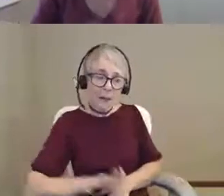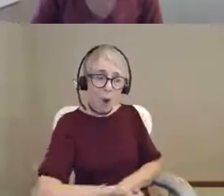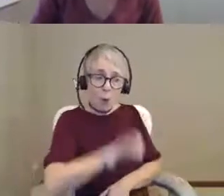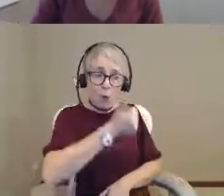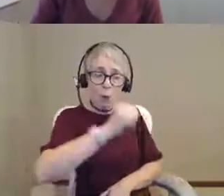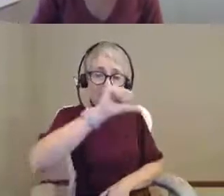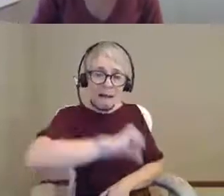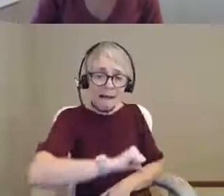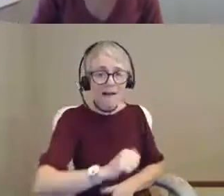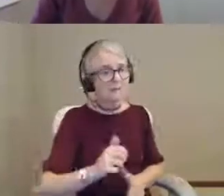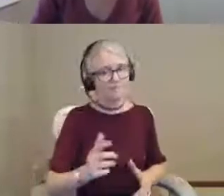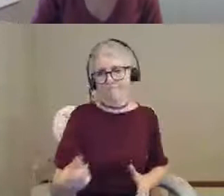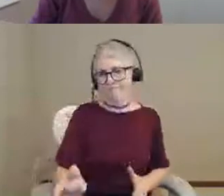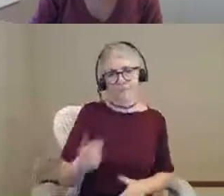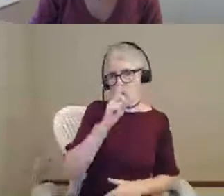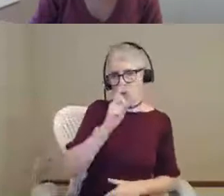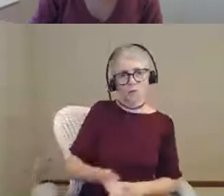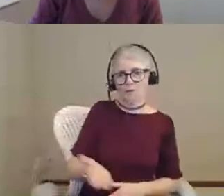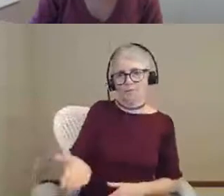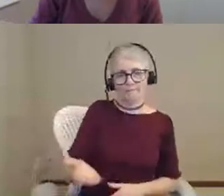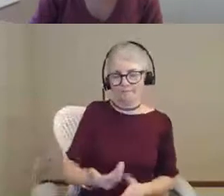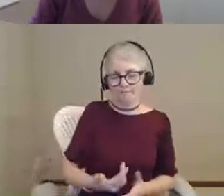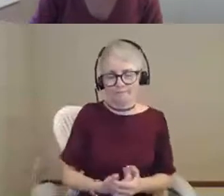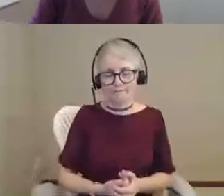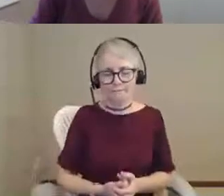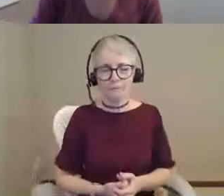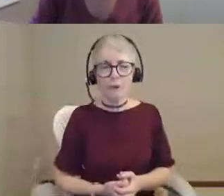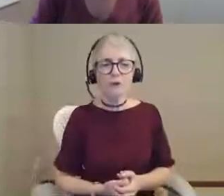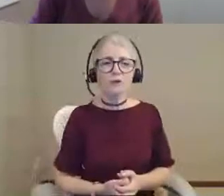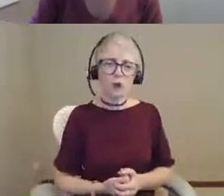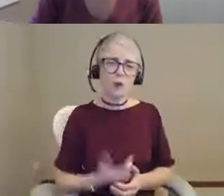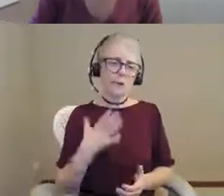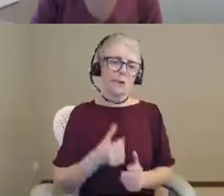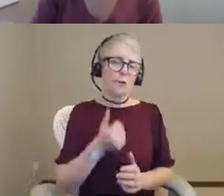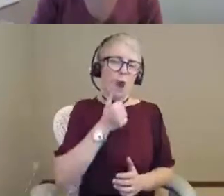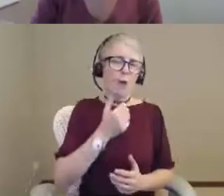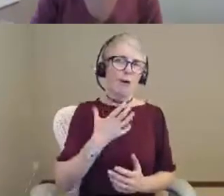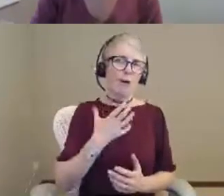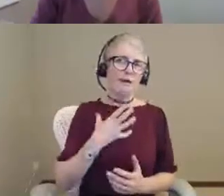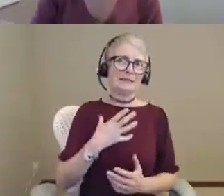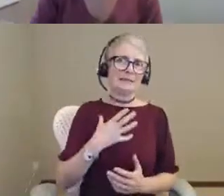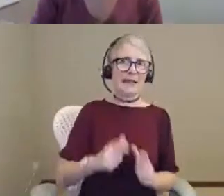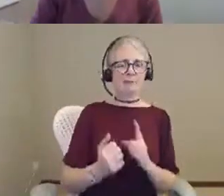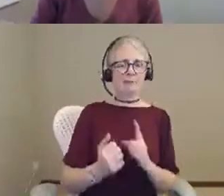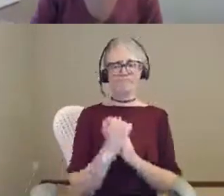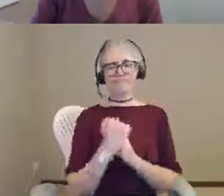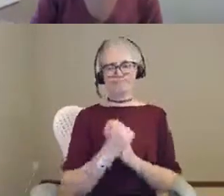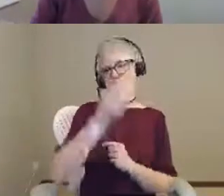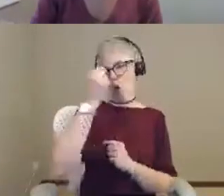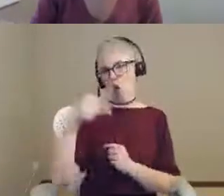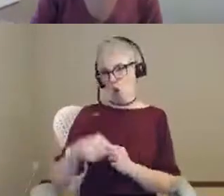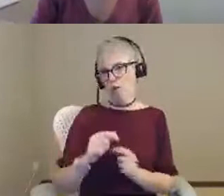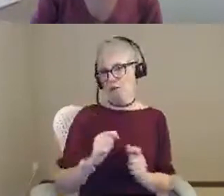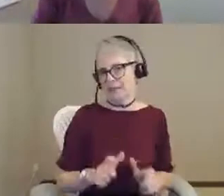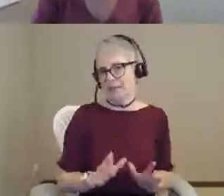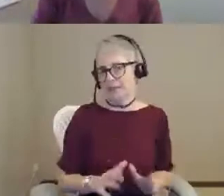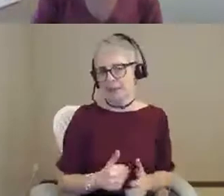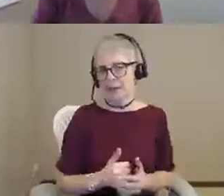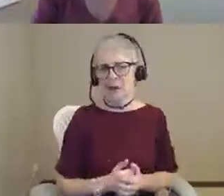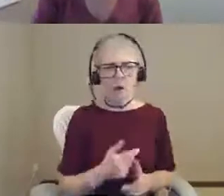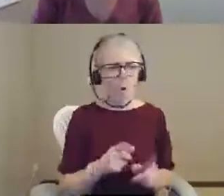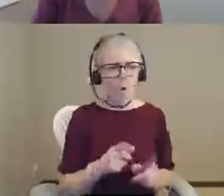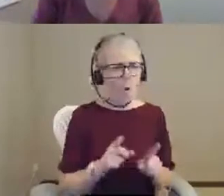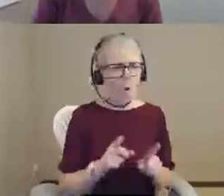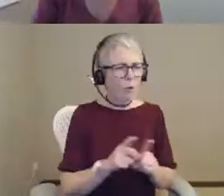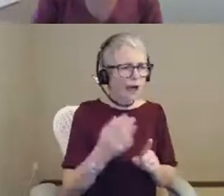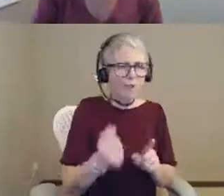the designers with the tools. And the other thing that is really valuable to me is anything that makes it quicker,